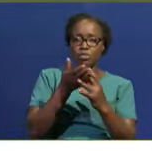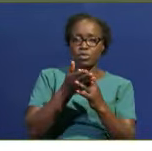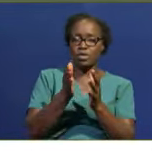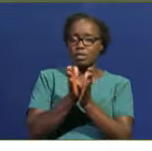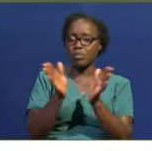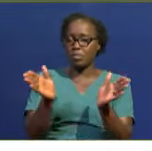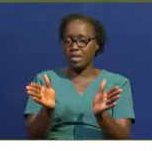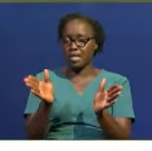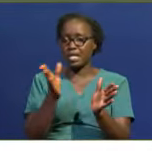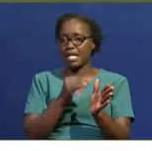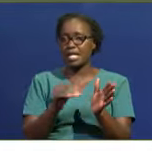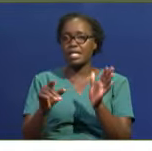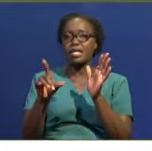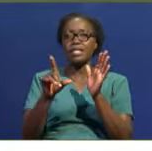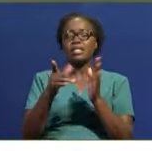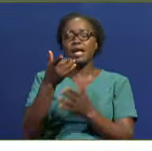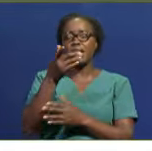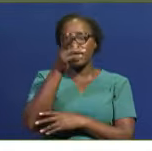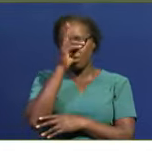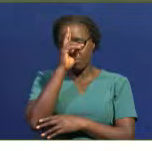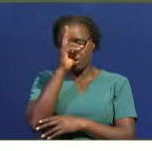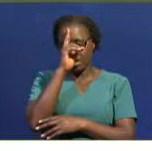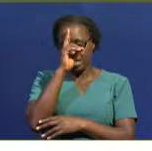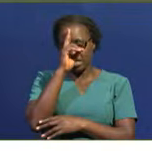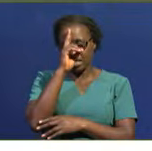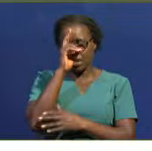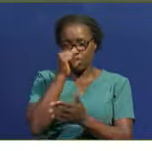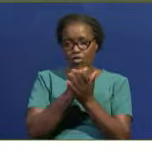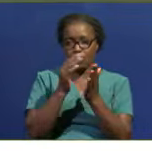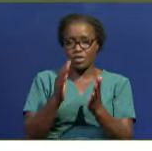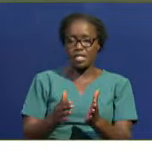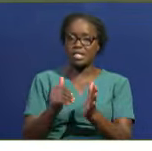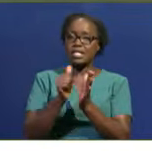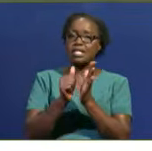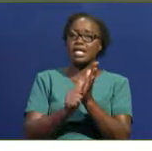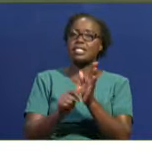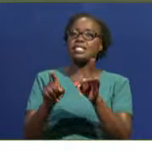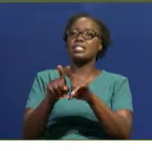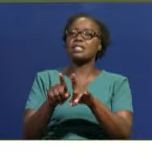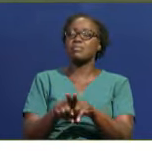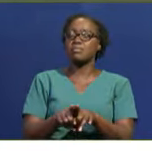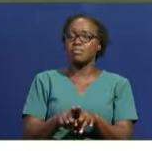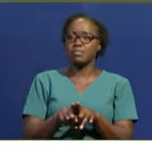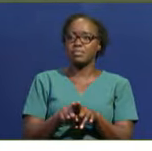public and law enforcement officers and agencies.